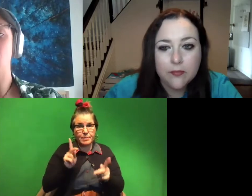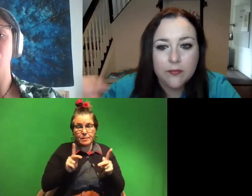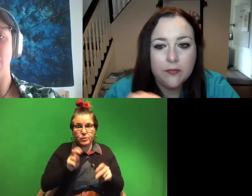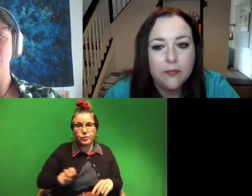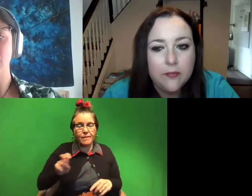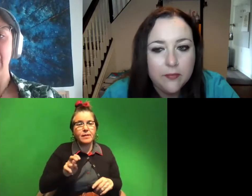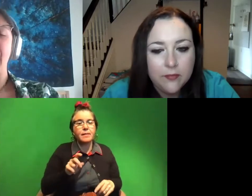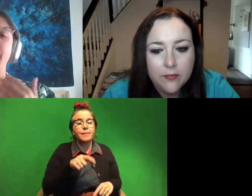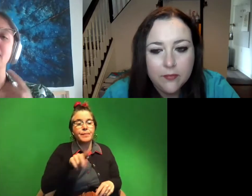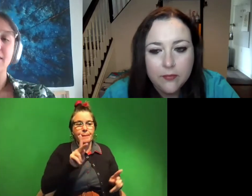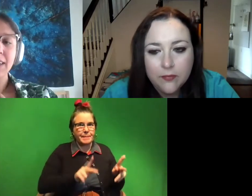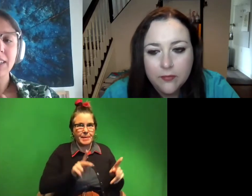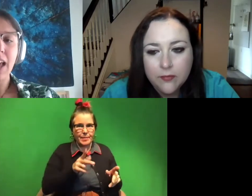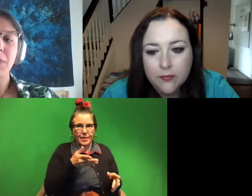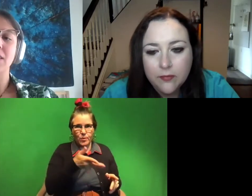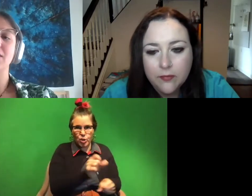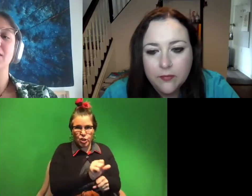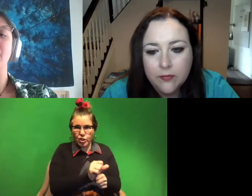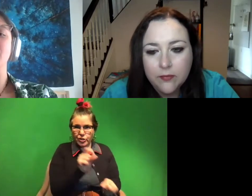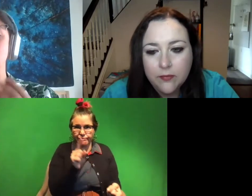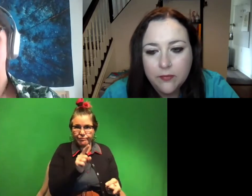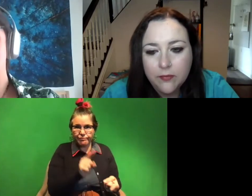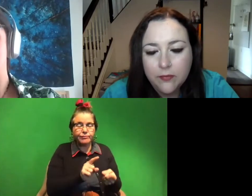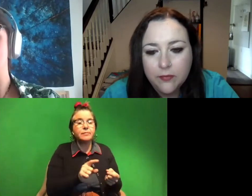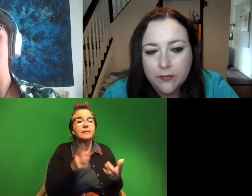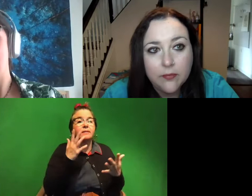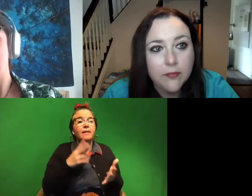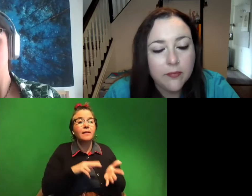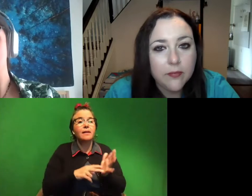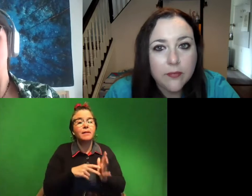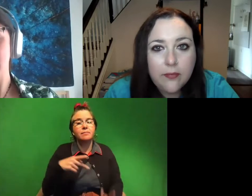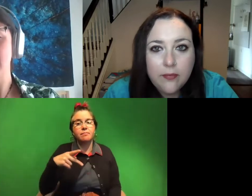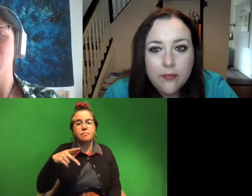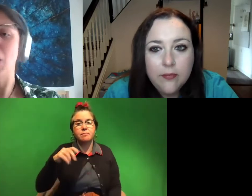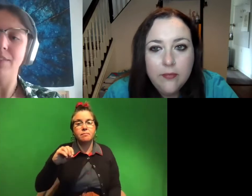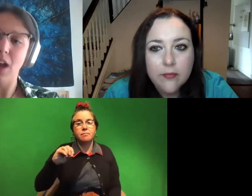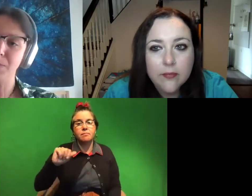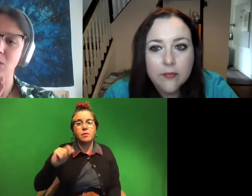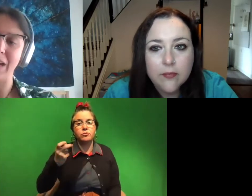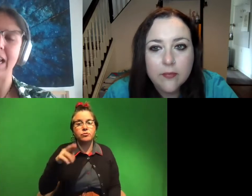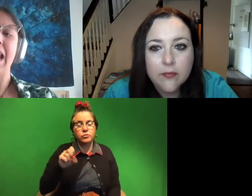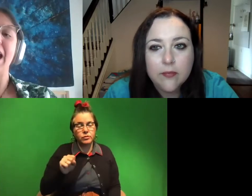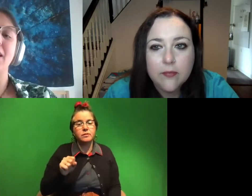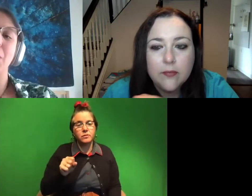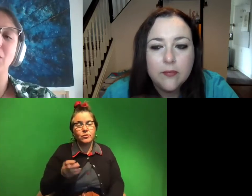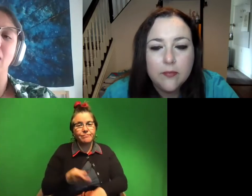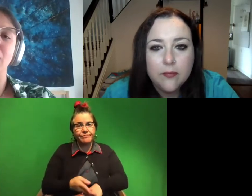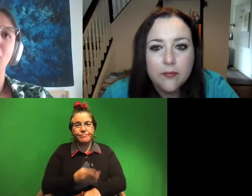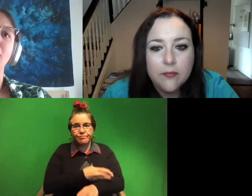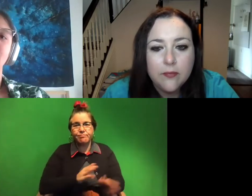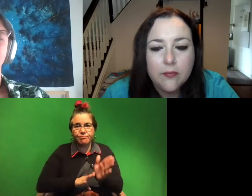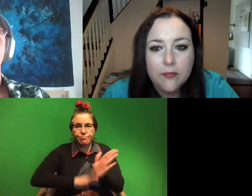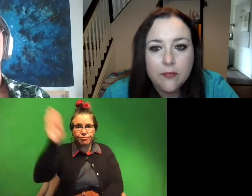physically around. And sadly, that means that poachers have been seen to have an upswing in the amount